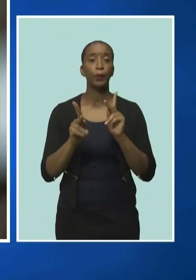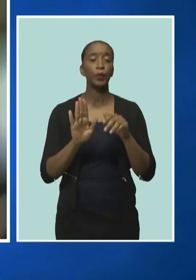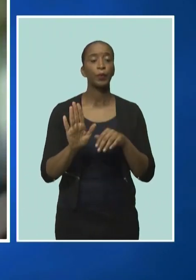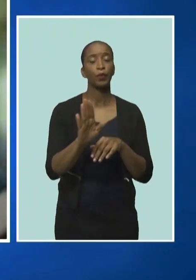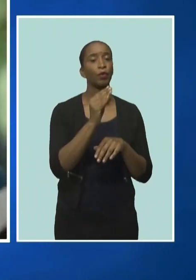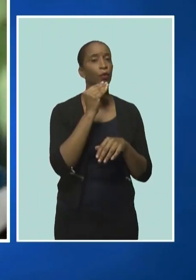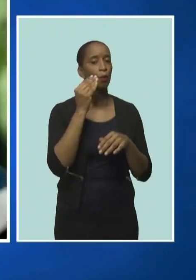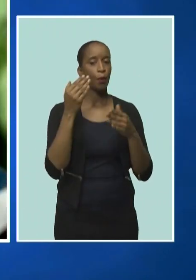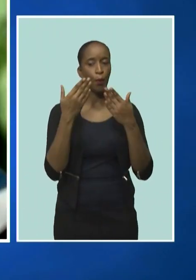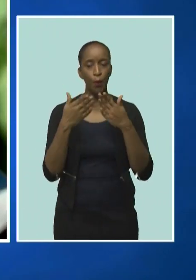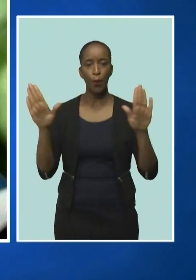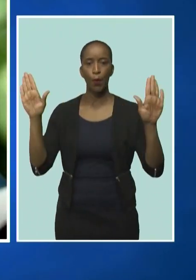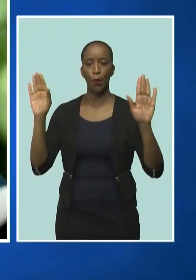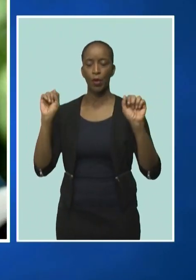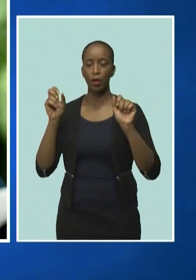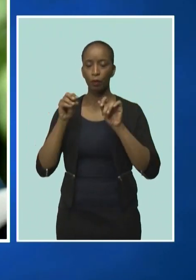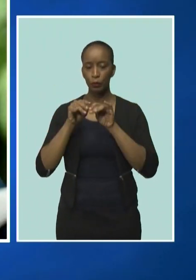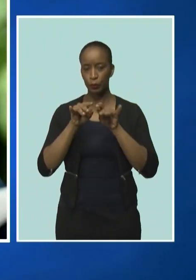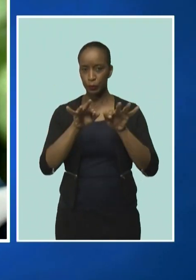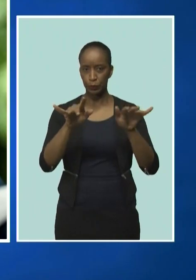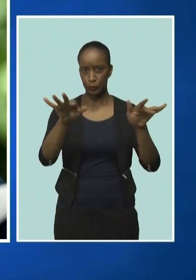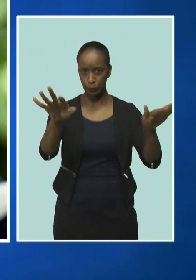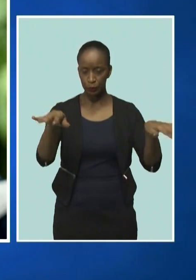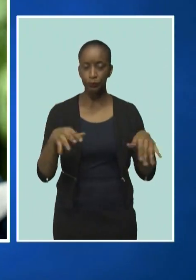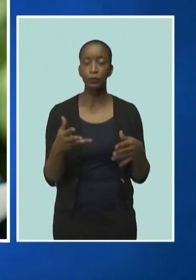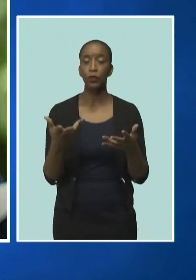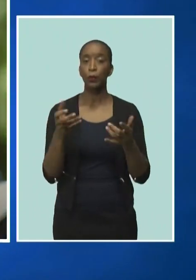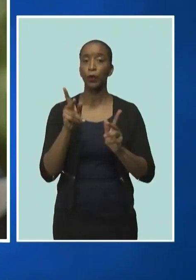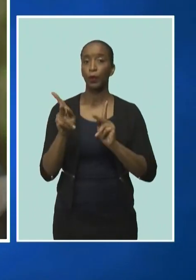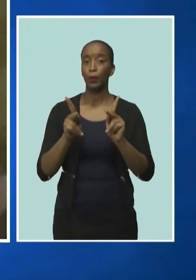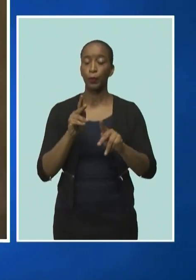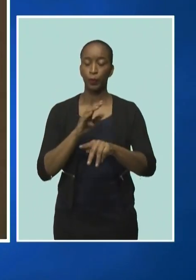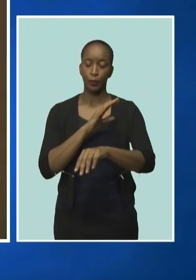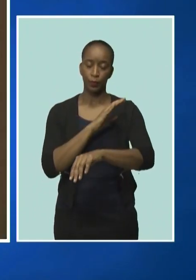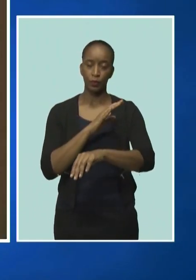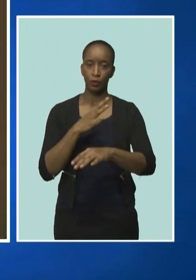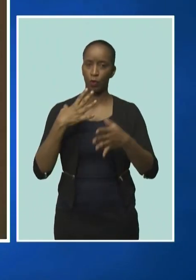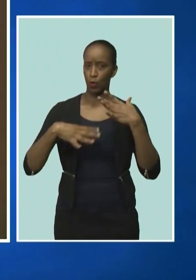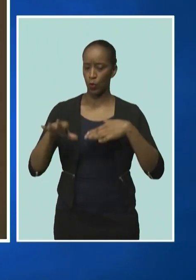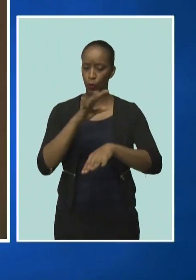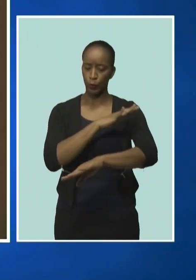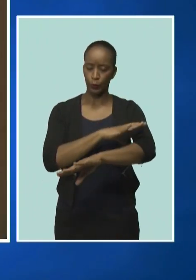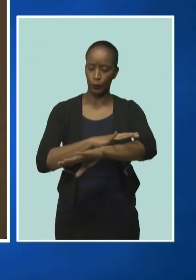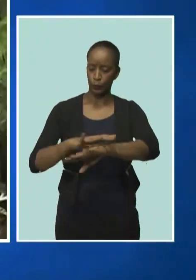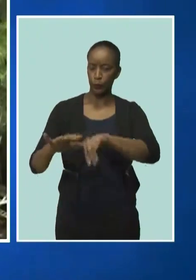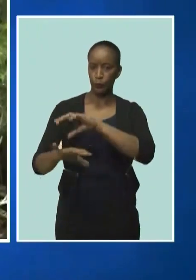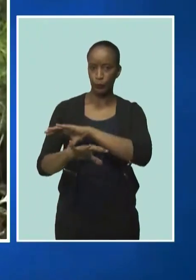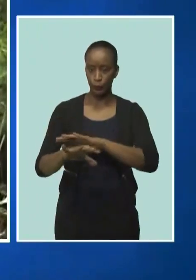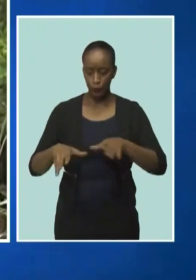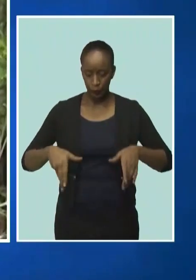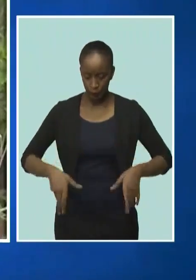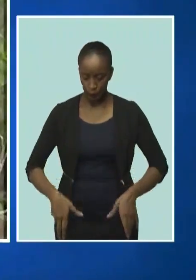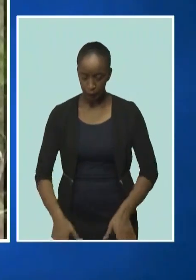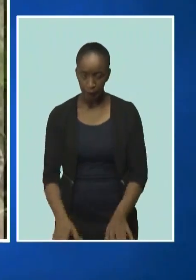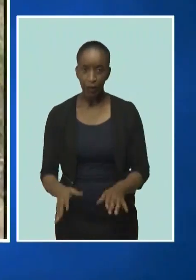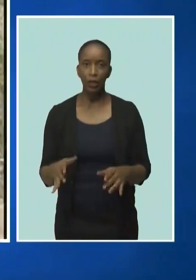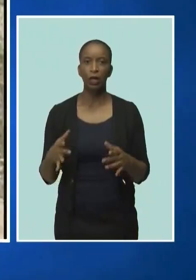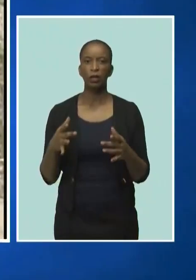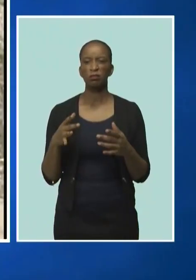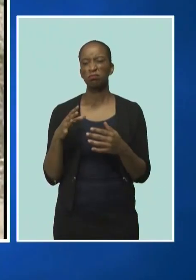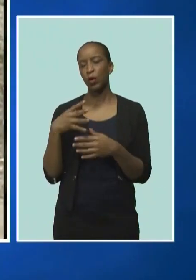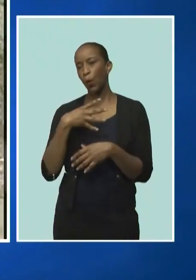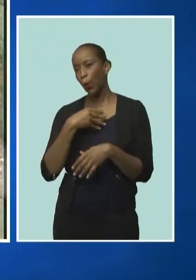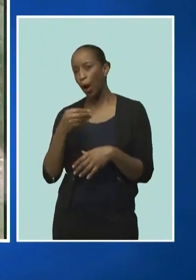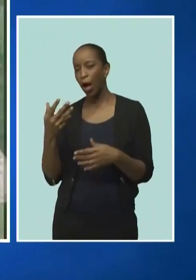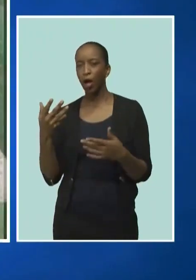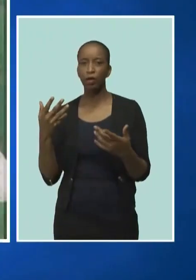personal protection, including wearing light clothing which covers the arms and feet, and reducing potential mosquito breeding sites in